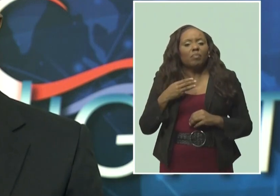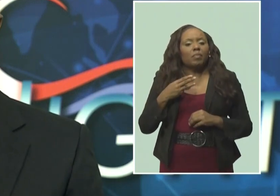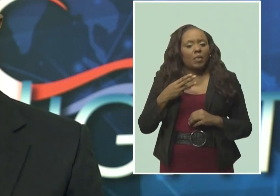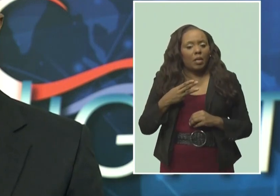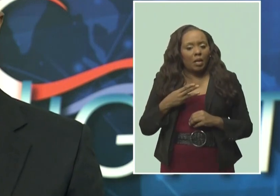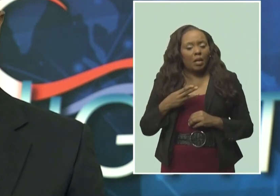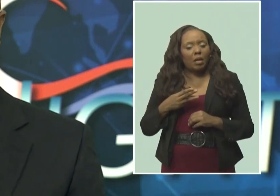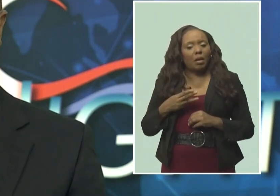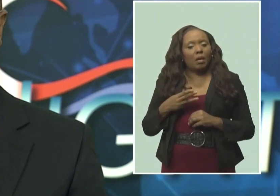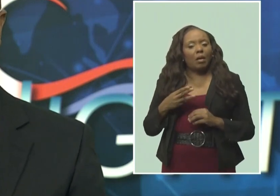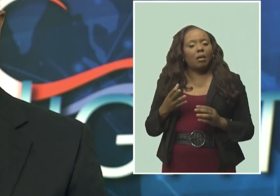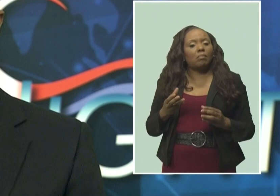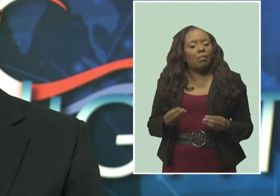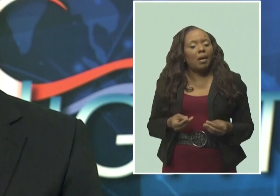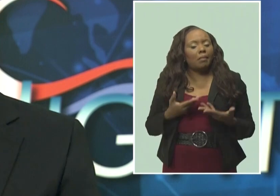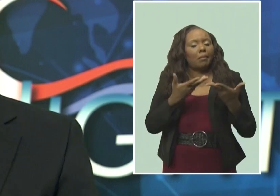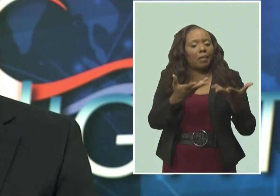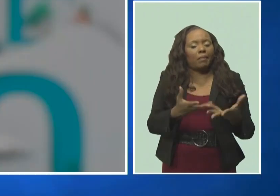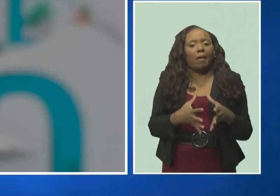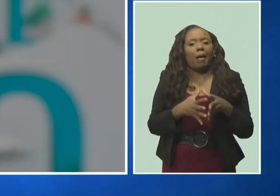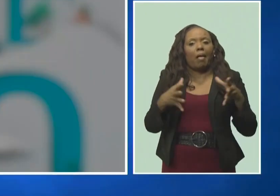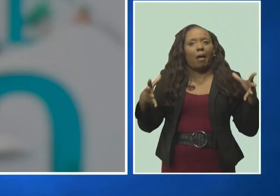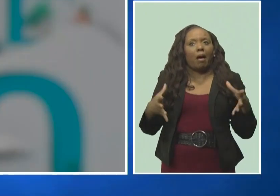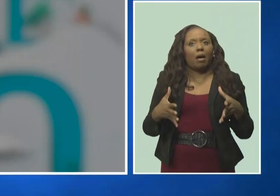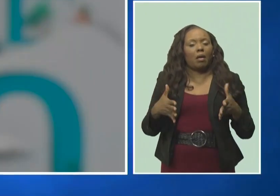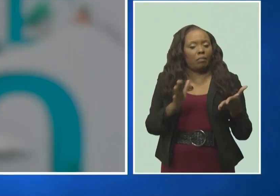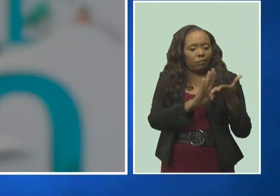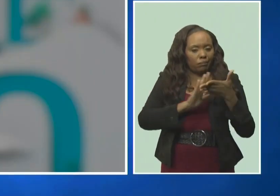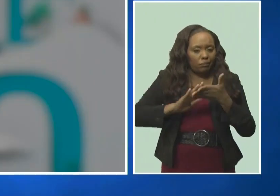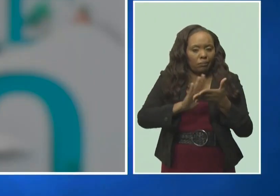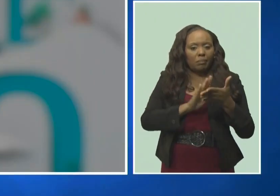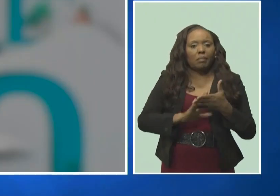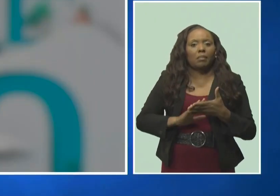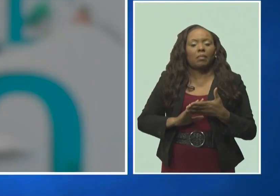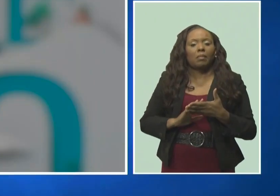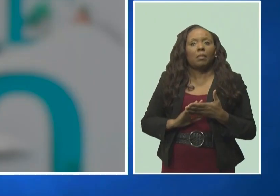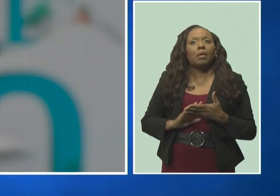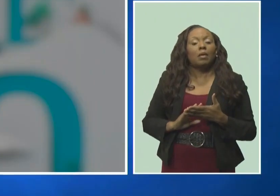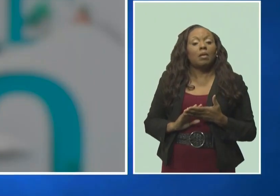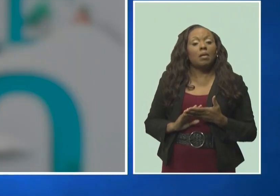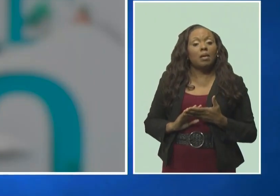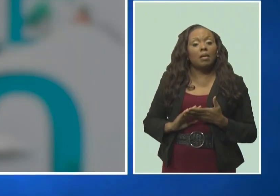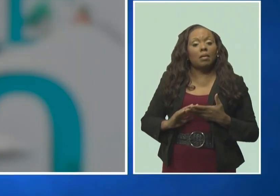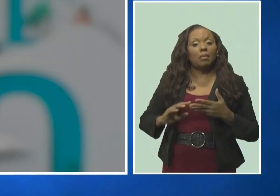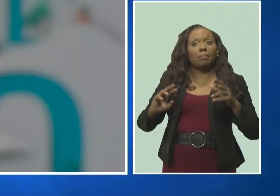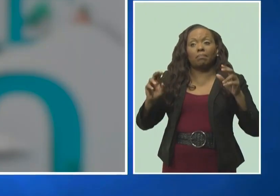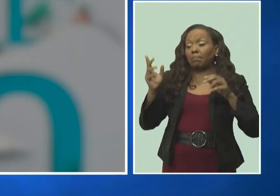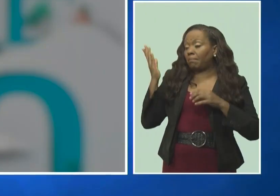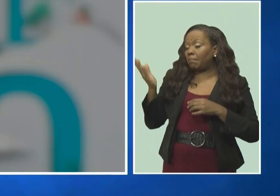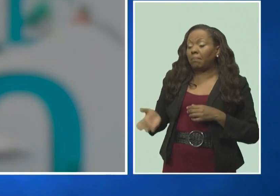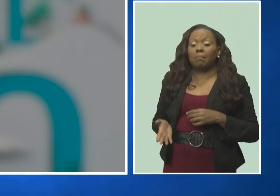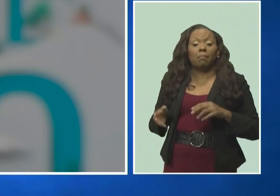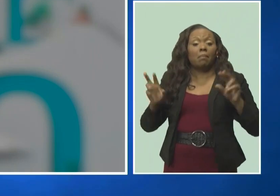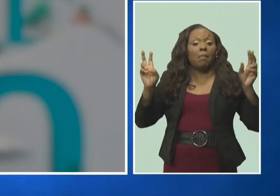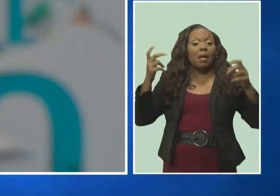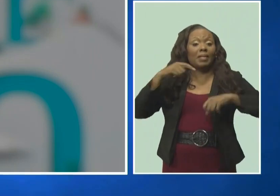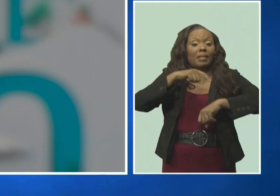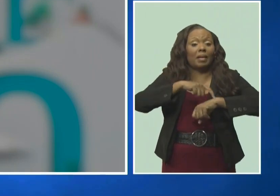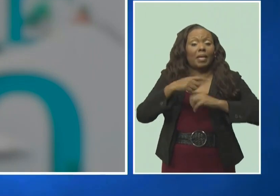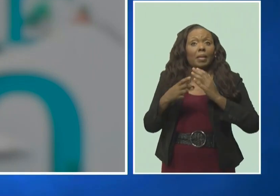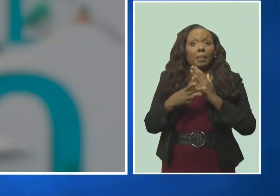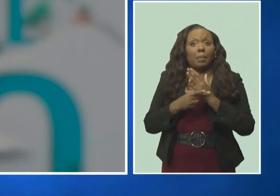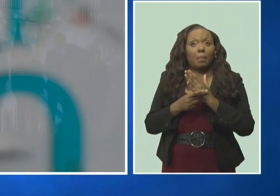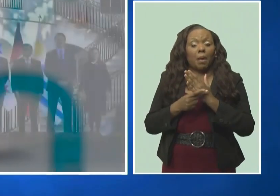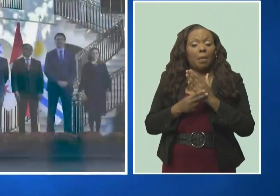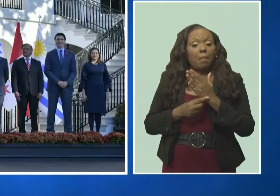and resilience funding. She's been named on the inaugural Time 100 climate list of the 100 most influential